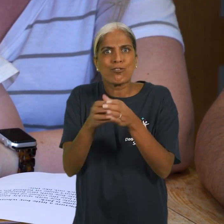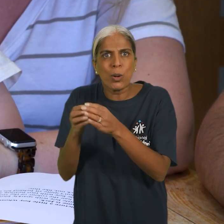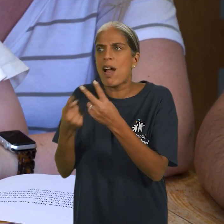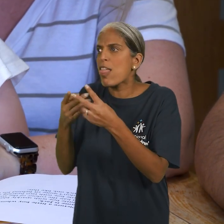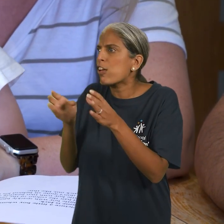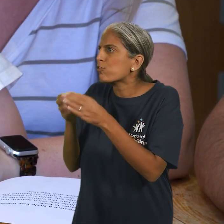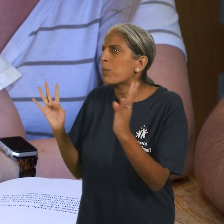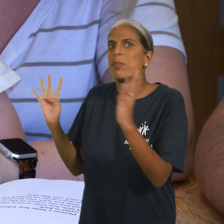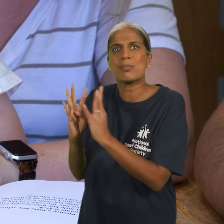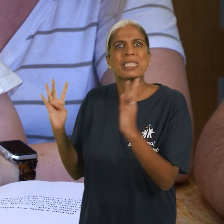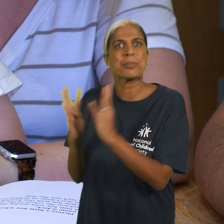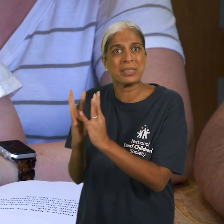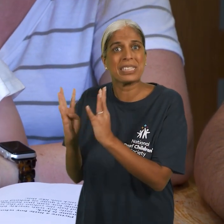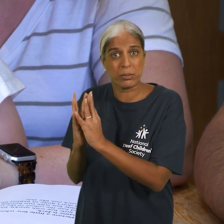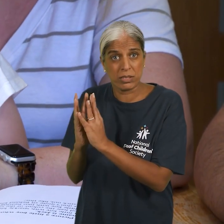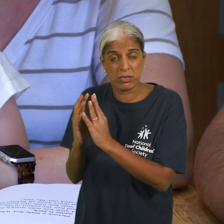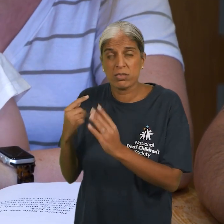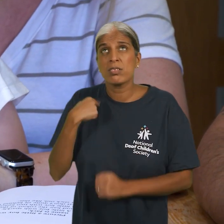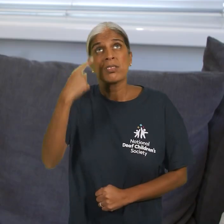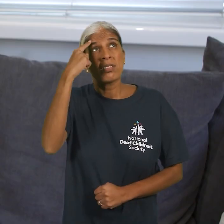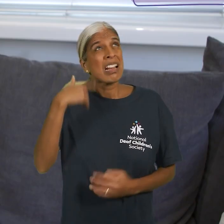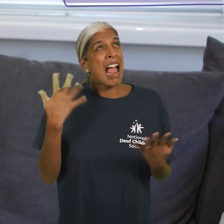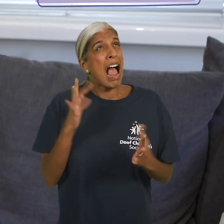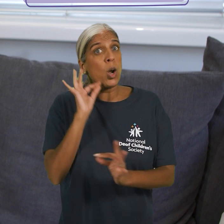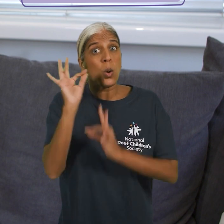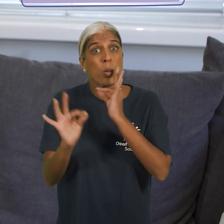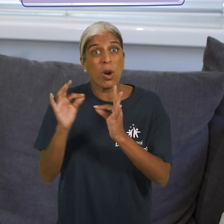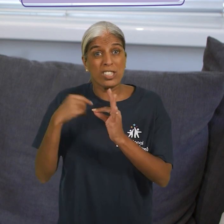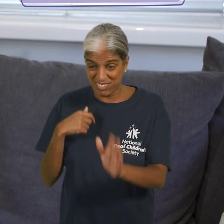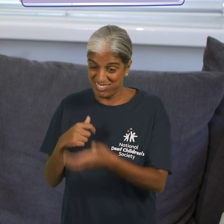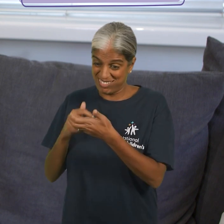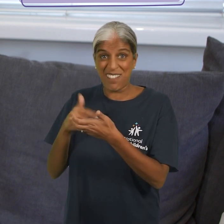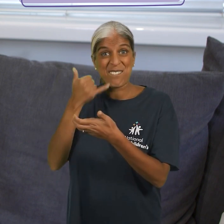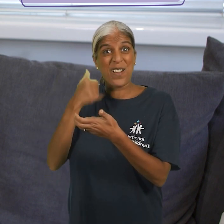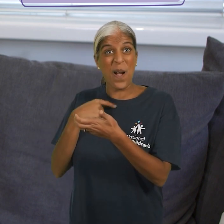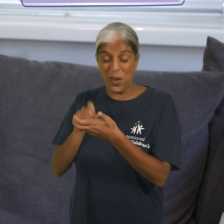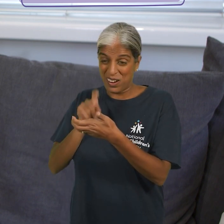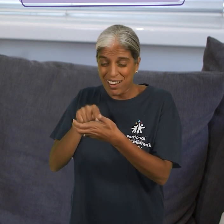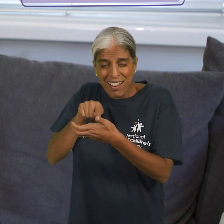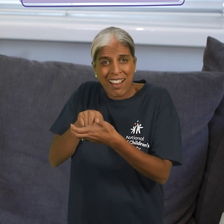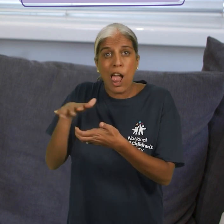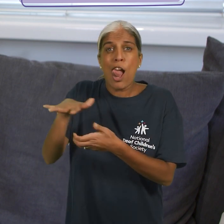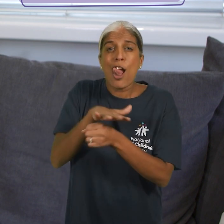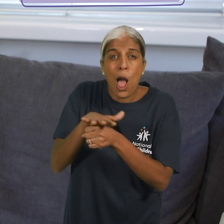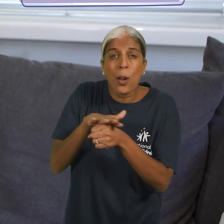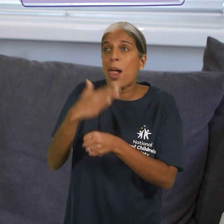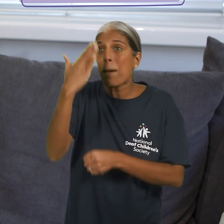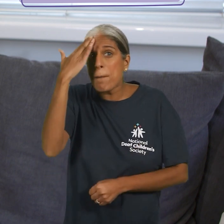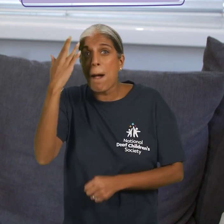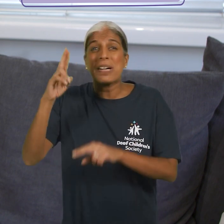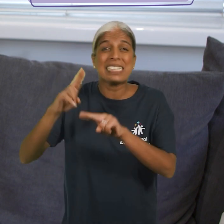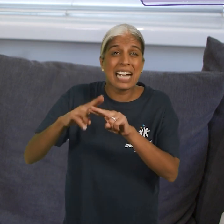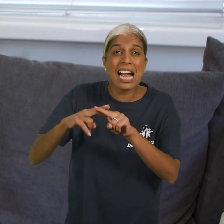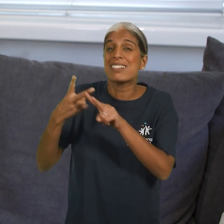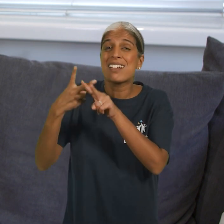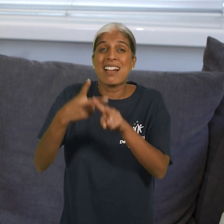and social groups that meet up. And any question I want to ask is just on my phone by local mums and